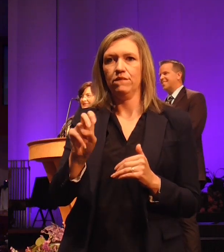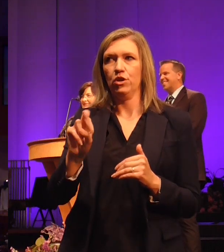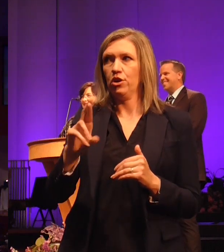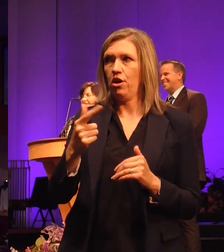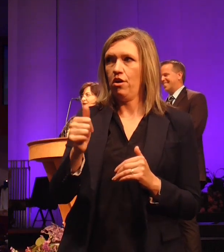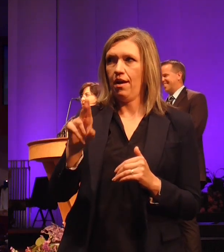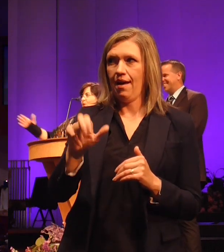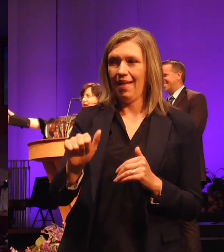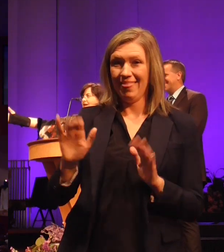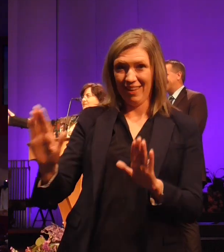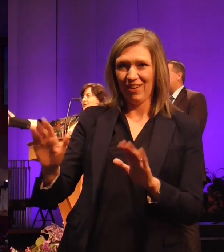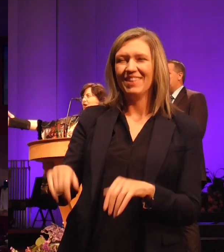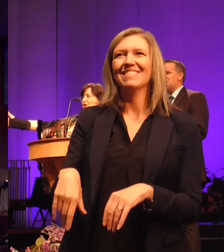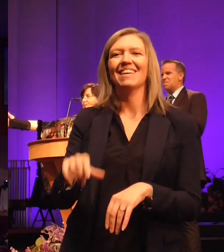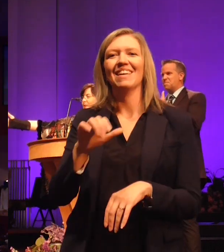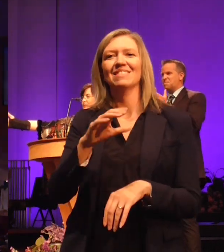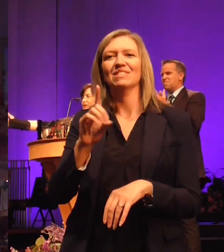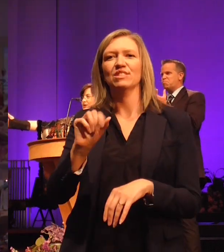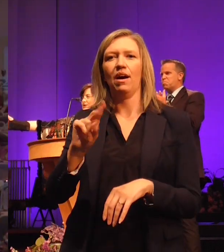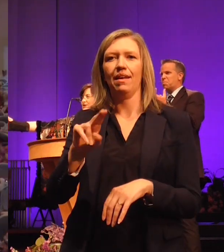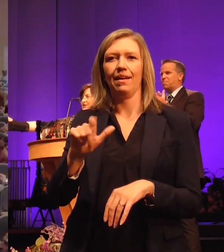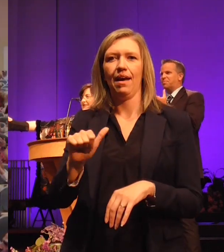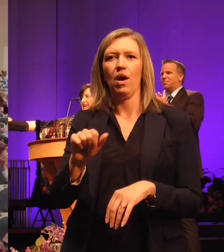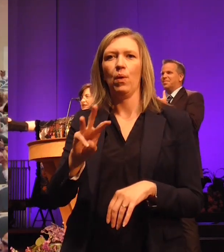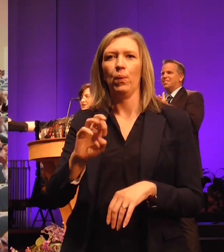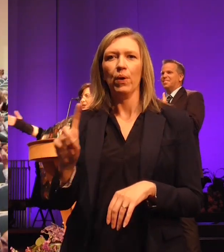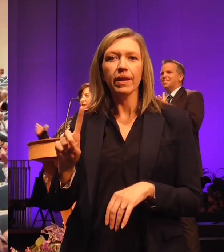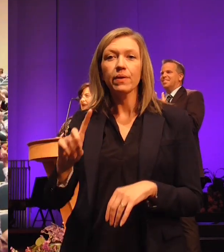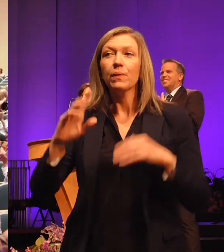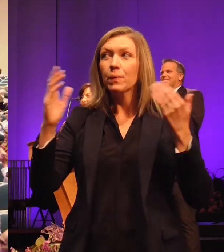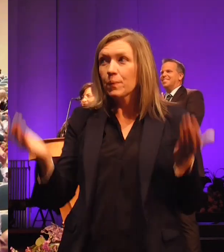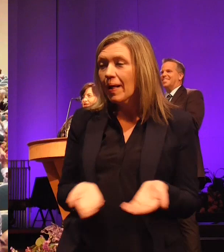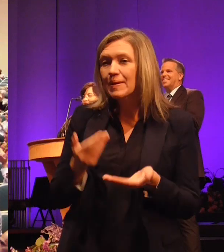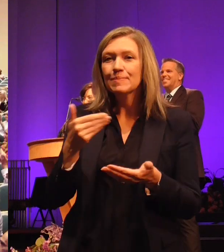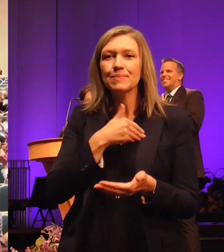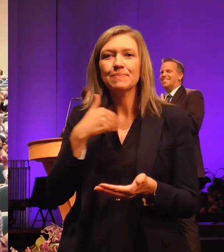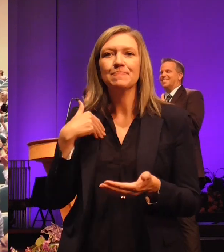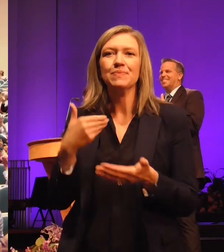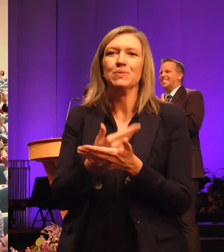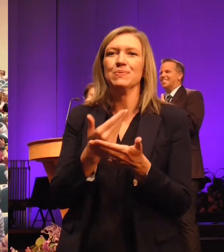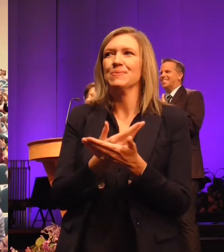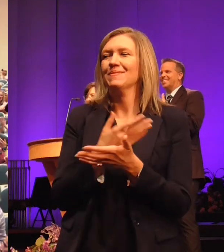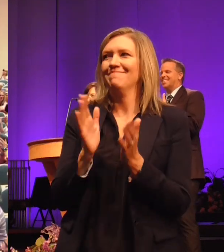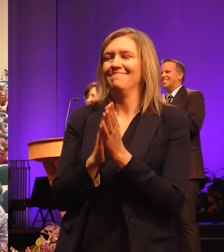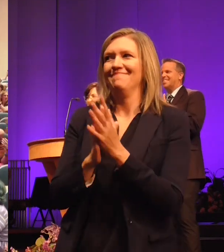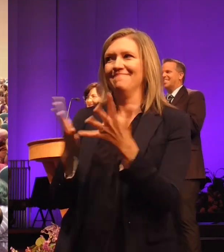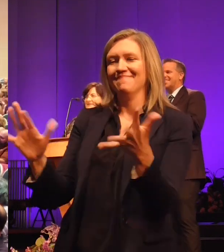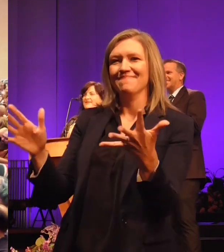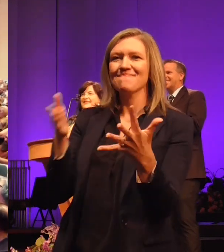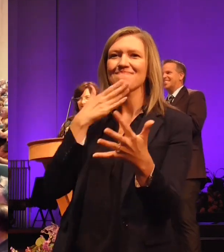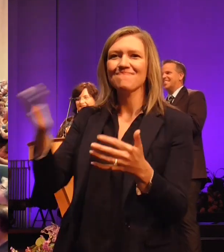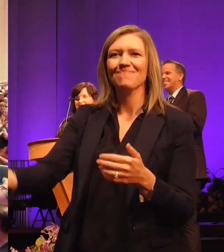Stephanie. Welcome to our new members. Thank you so much.